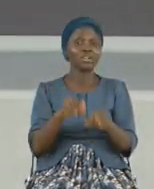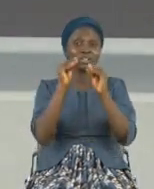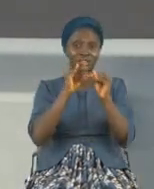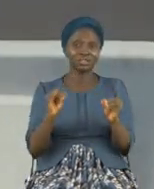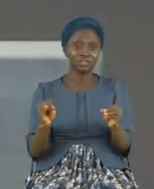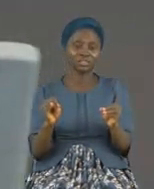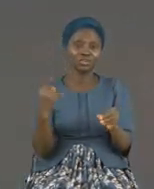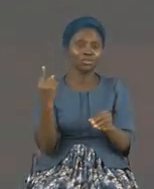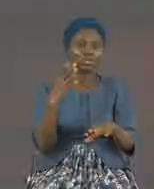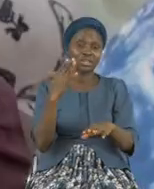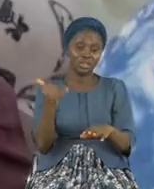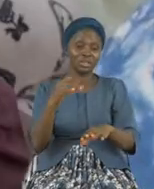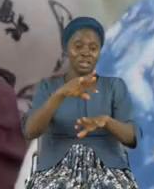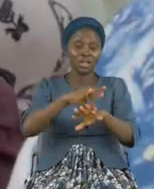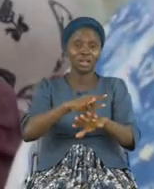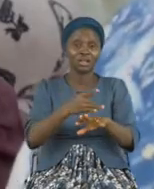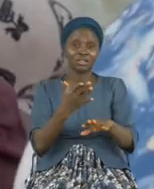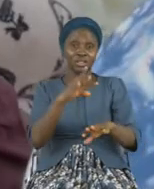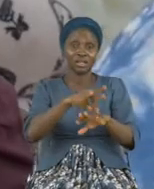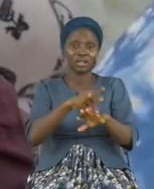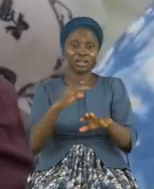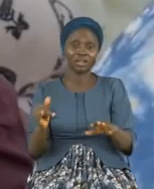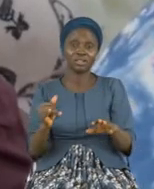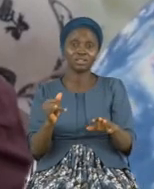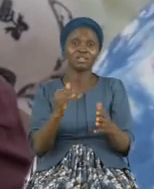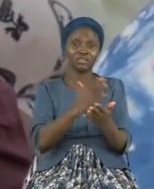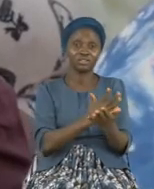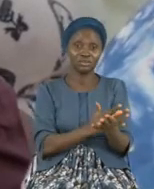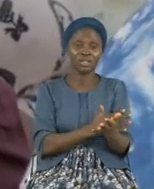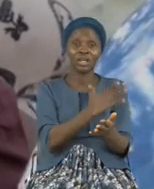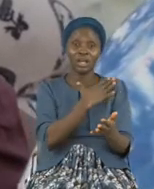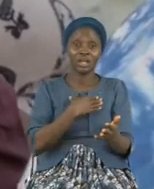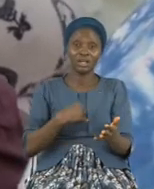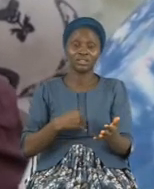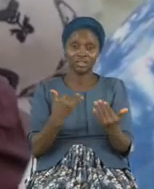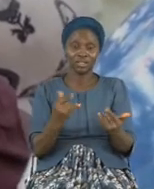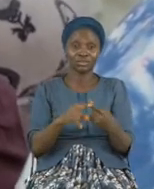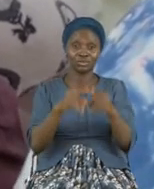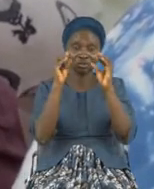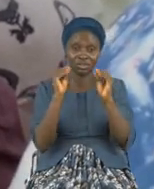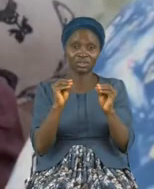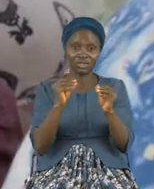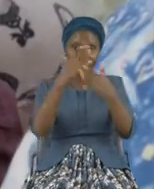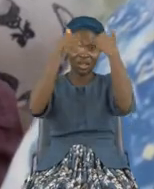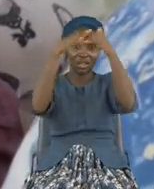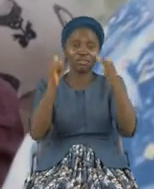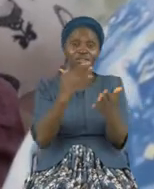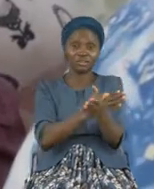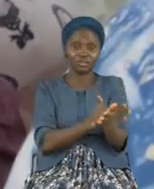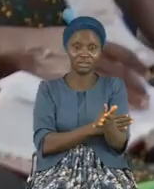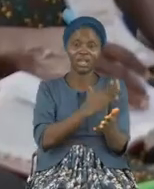to teach heavenly subject. And I still stand on the word. You will stand. I said you